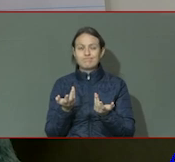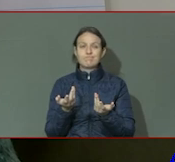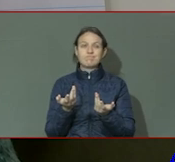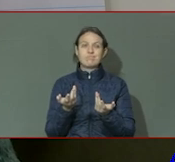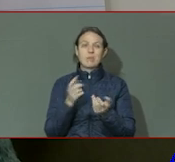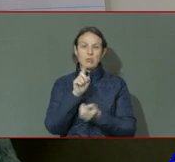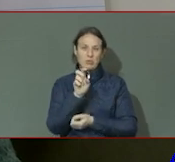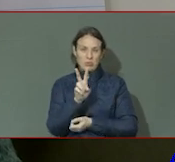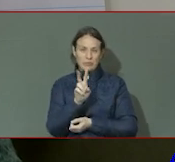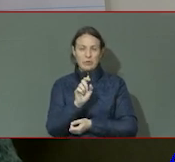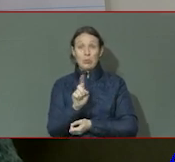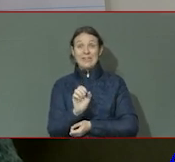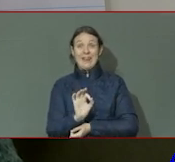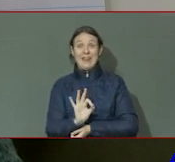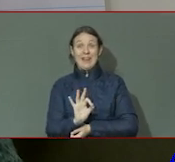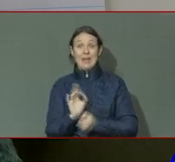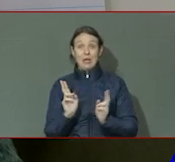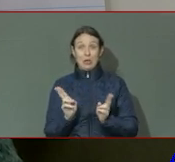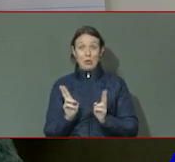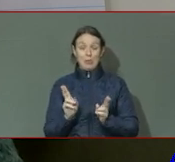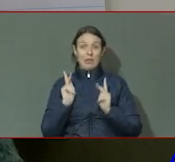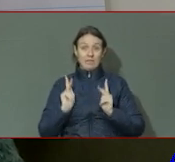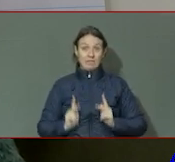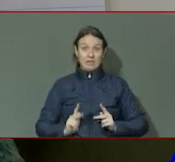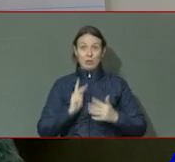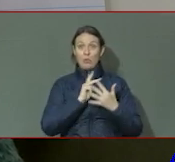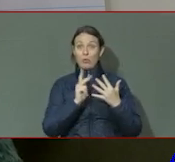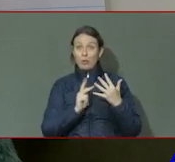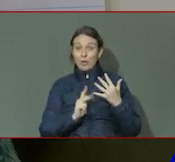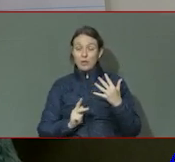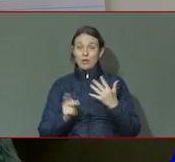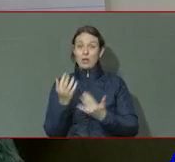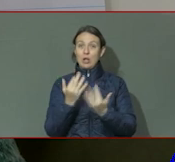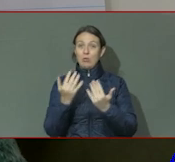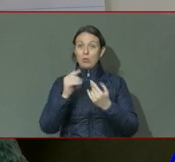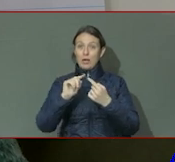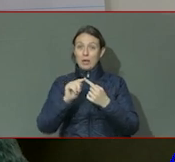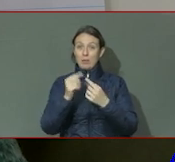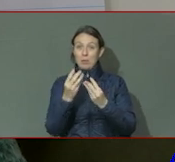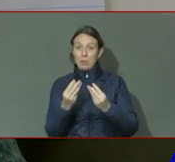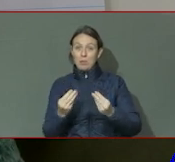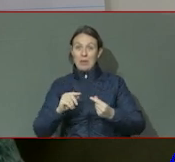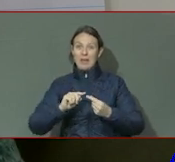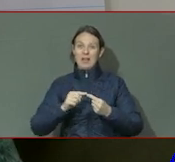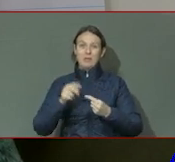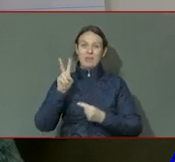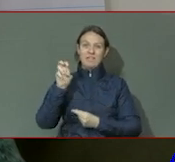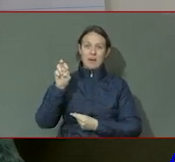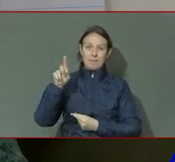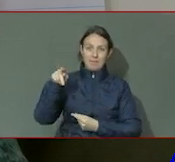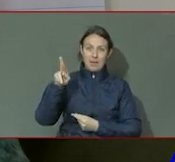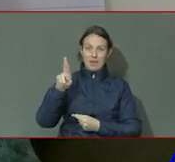is question 2. Question 3 is the physical properties. That is boiling point, melting point, vapor pressure that you must